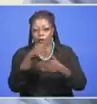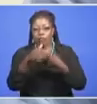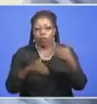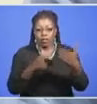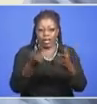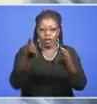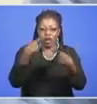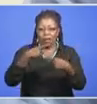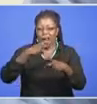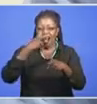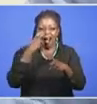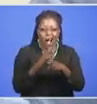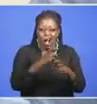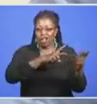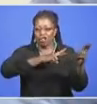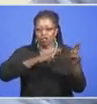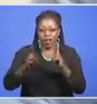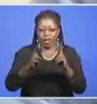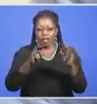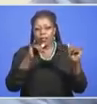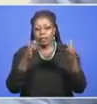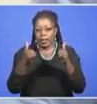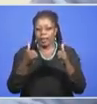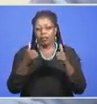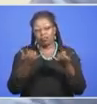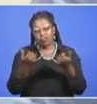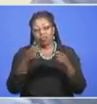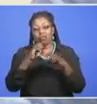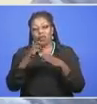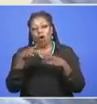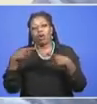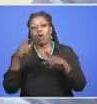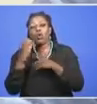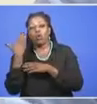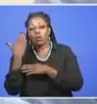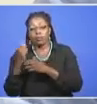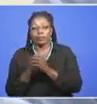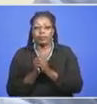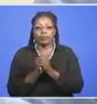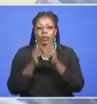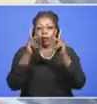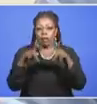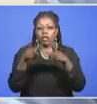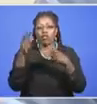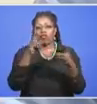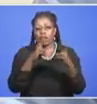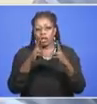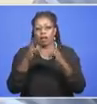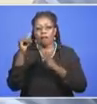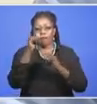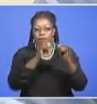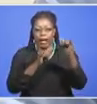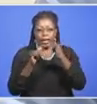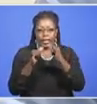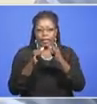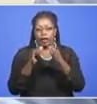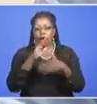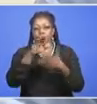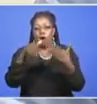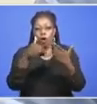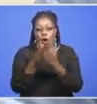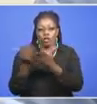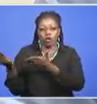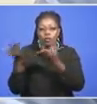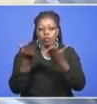go home, as they say in the NBA. And everybody's fighting for all the marbles, so you have to bring